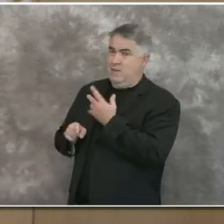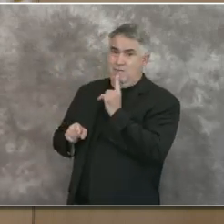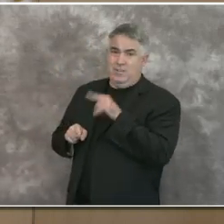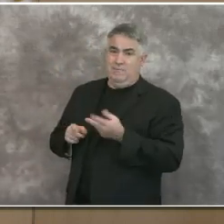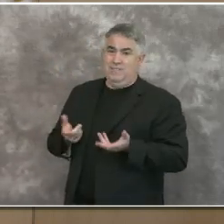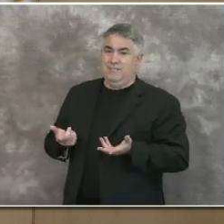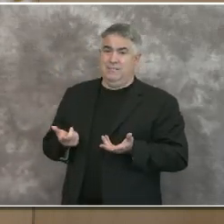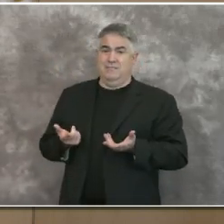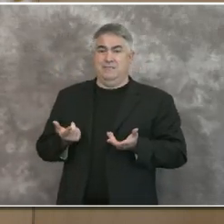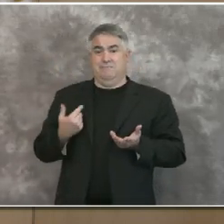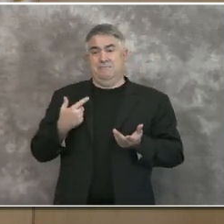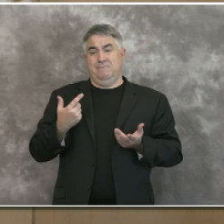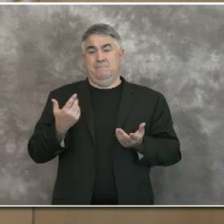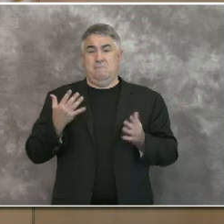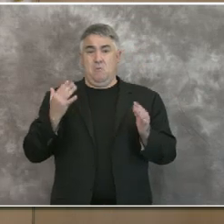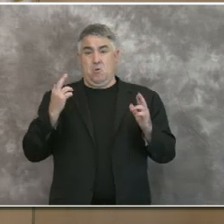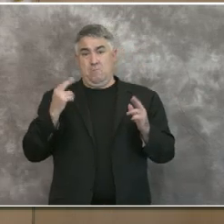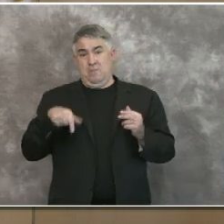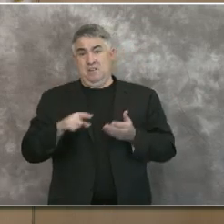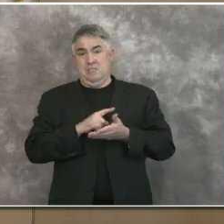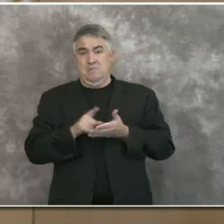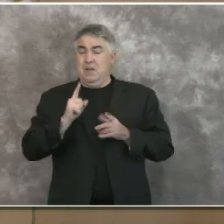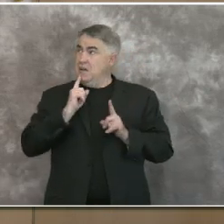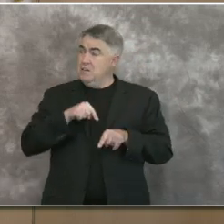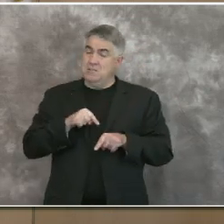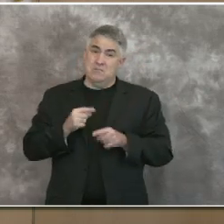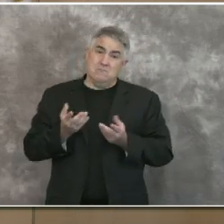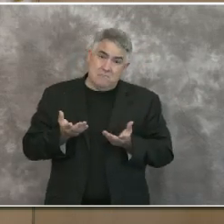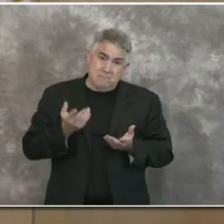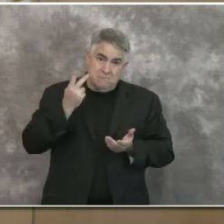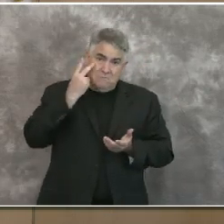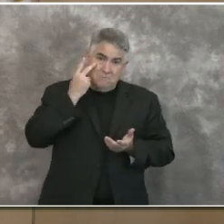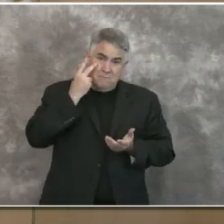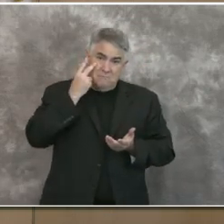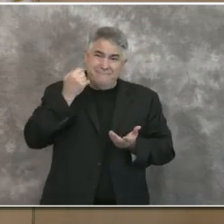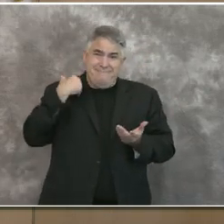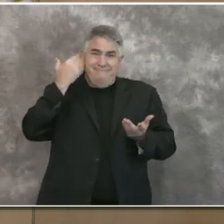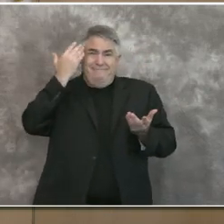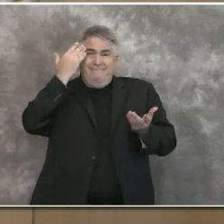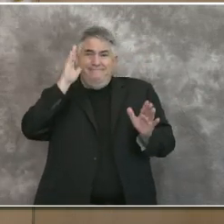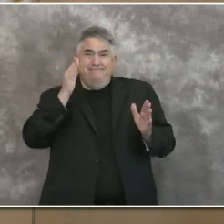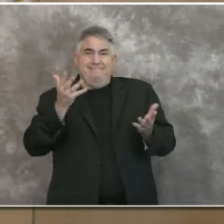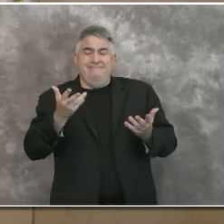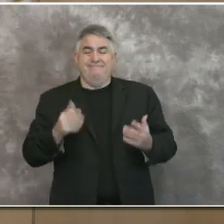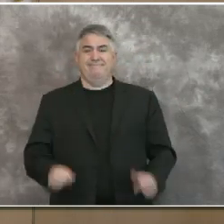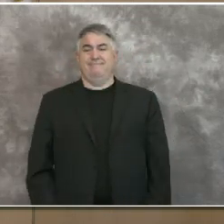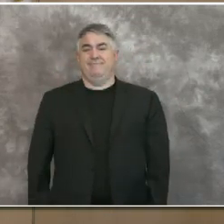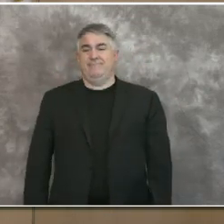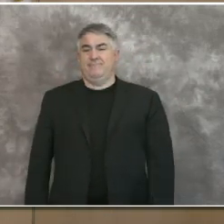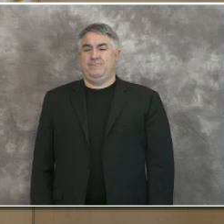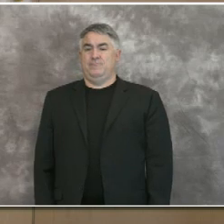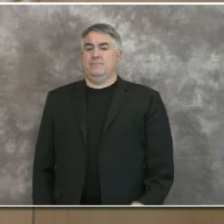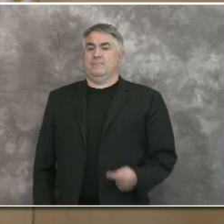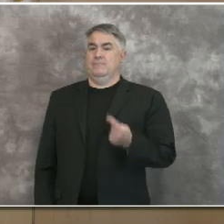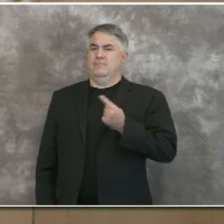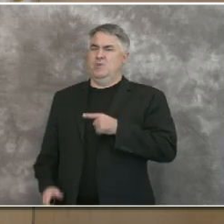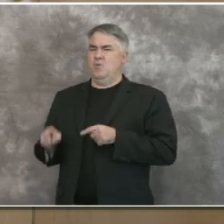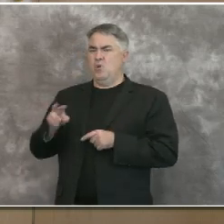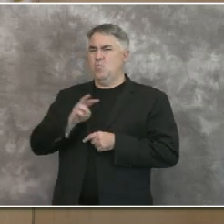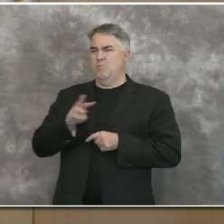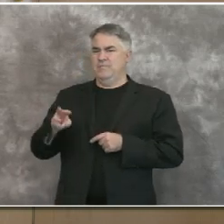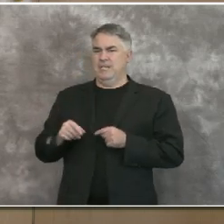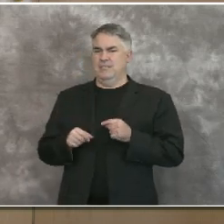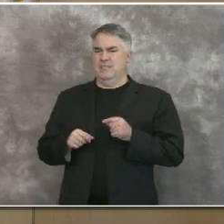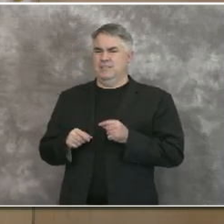one hopefully this week. So I don't know, because again, if you go to the website, we are, I believe, one